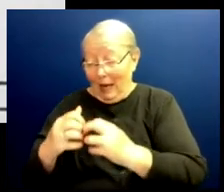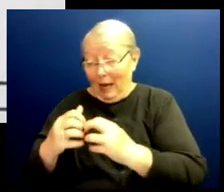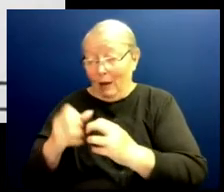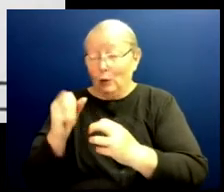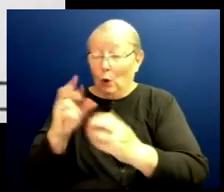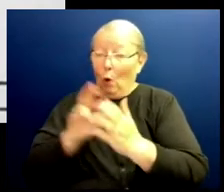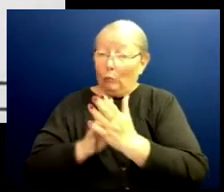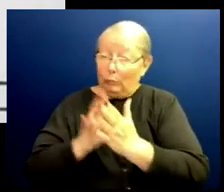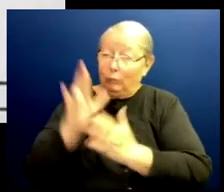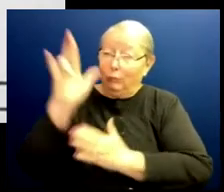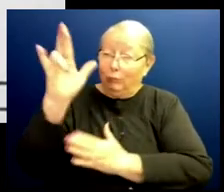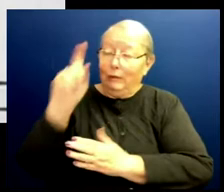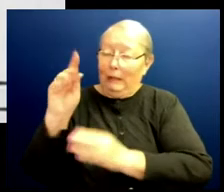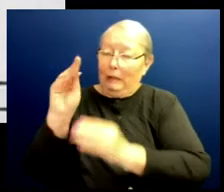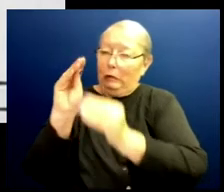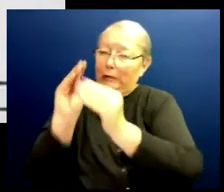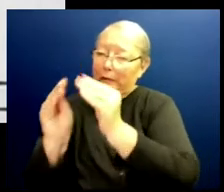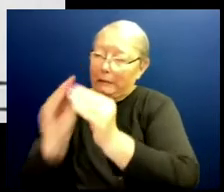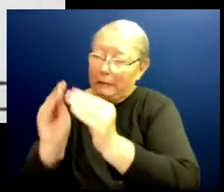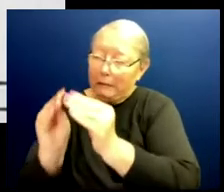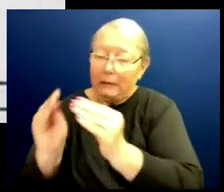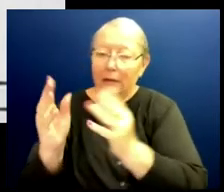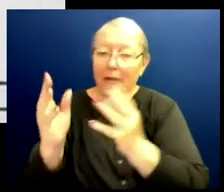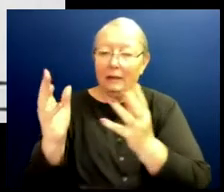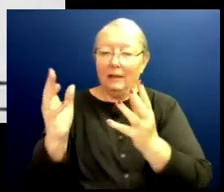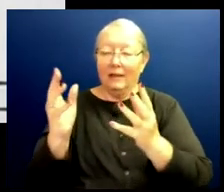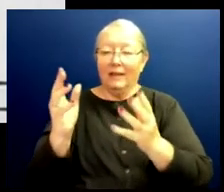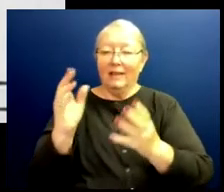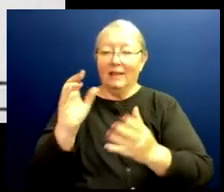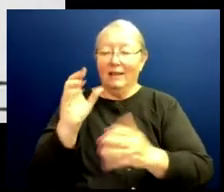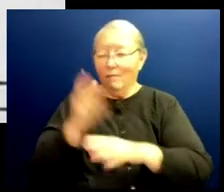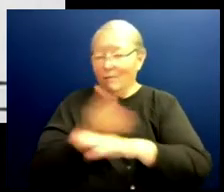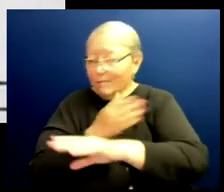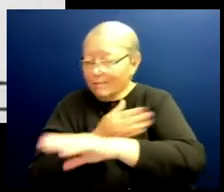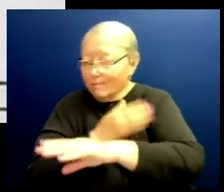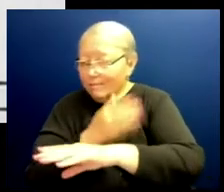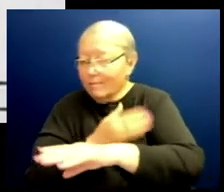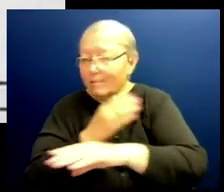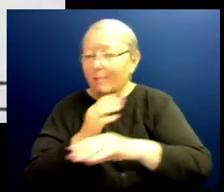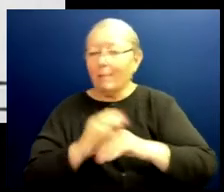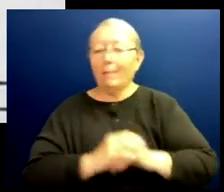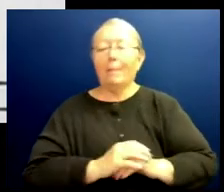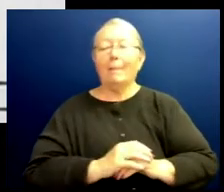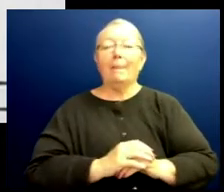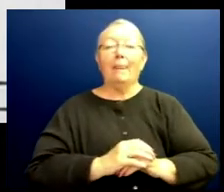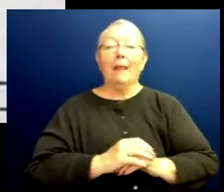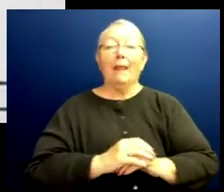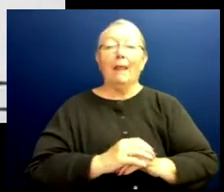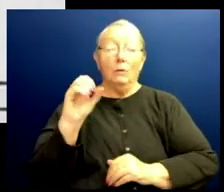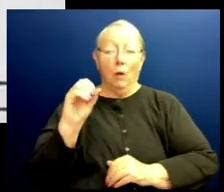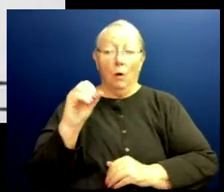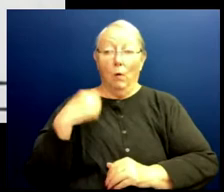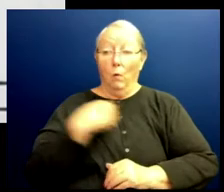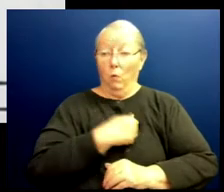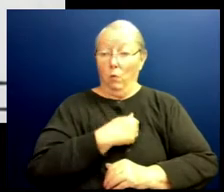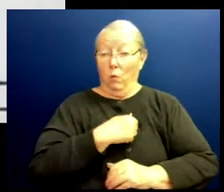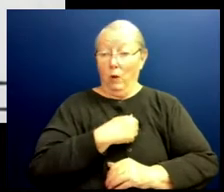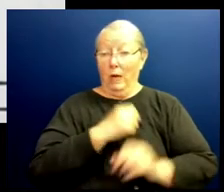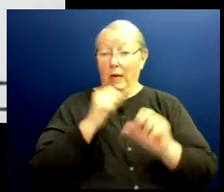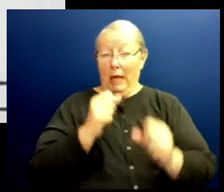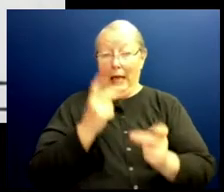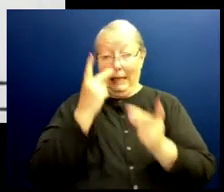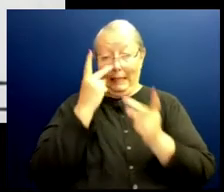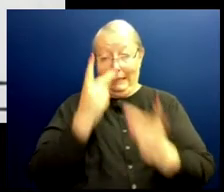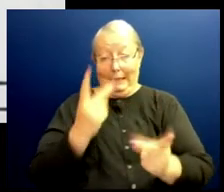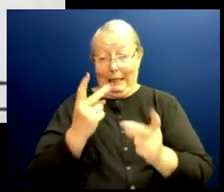eventually decay, and so it does need to be refurbished. We conceived of a system